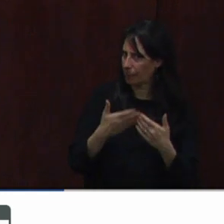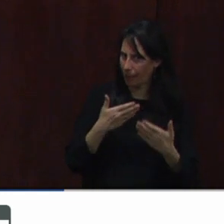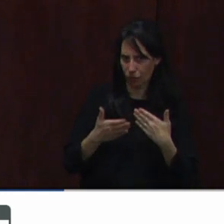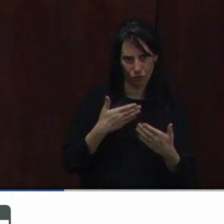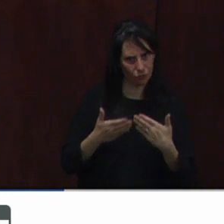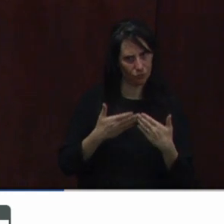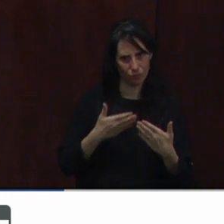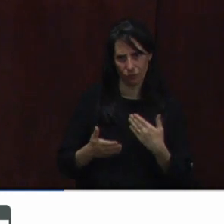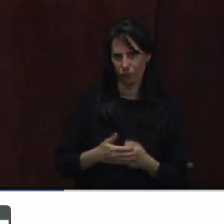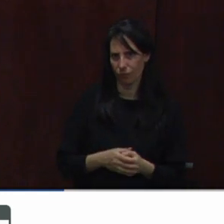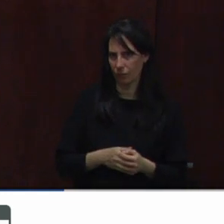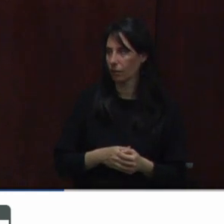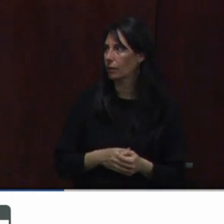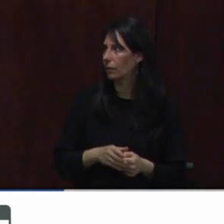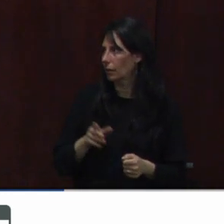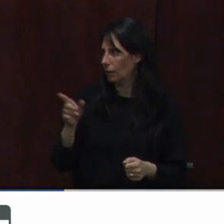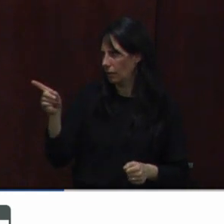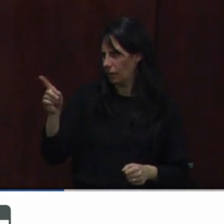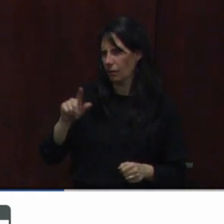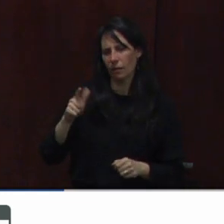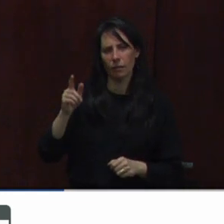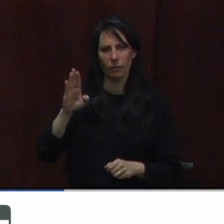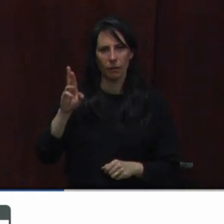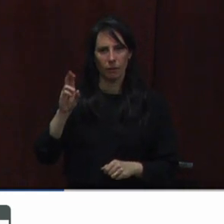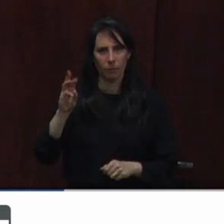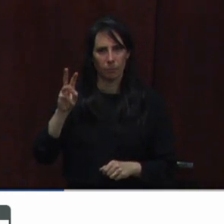are kind of playing by those rules?